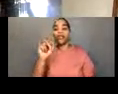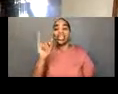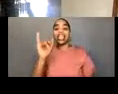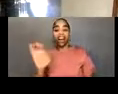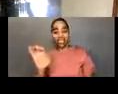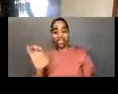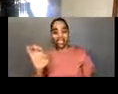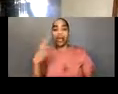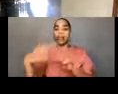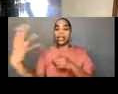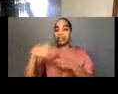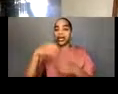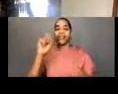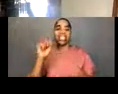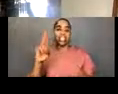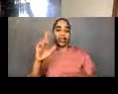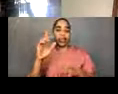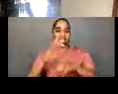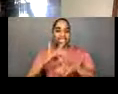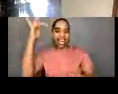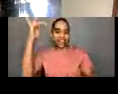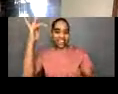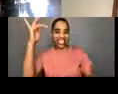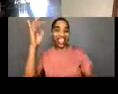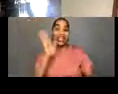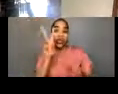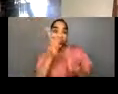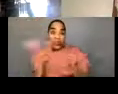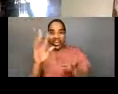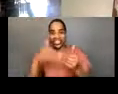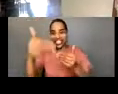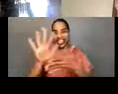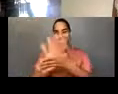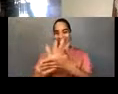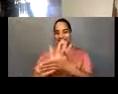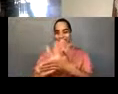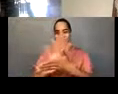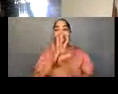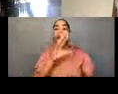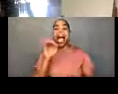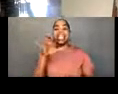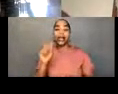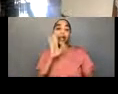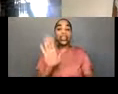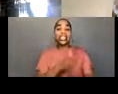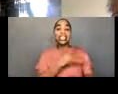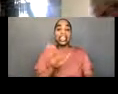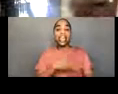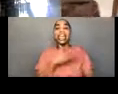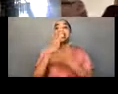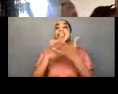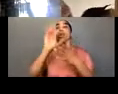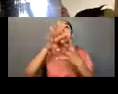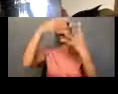also a member of the SDSU Diamond, so you just have the pleasure of watching her in the video. And Sierra will be singing Somewhere Over the Rainbow.